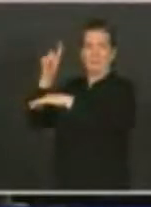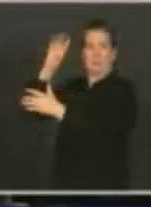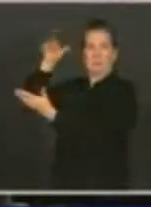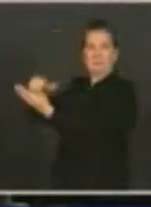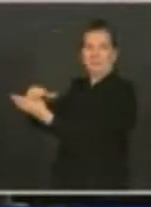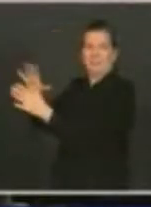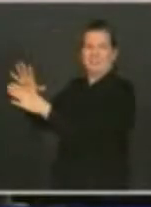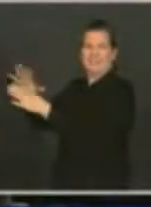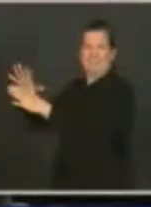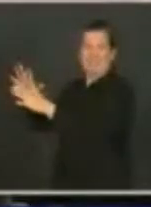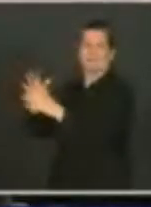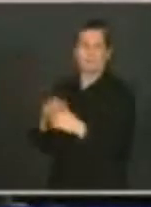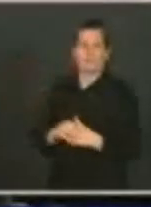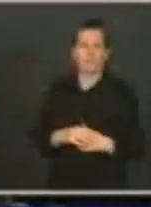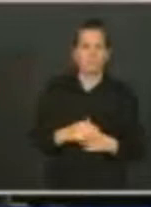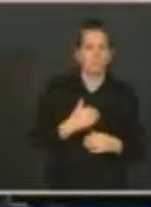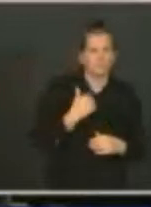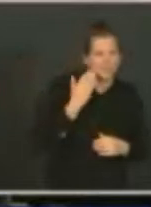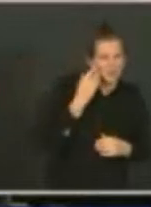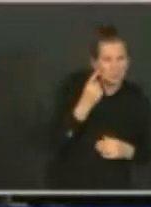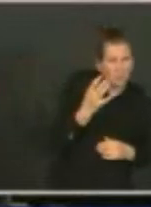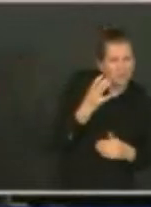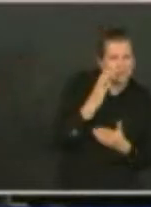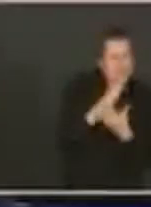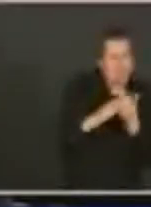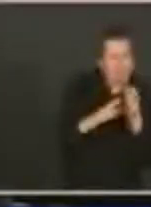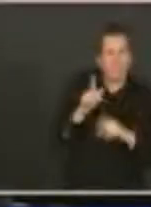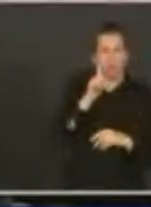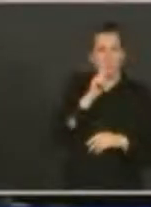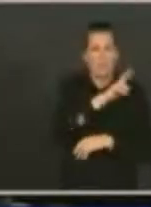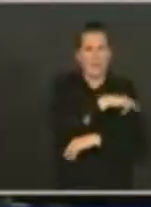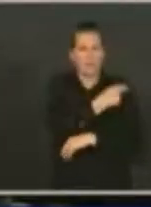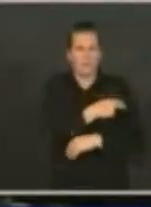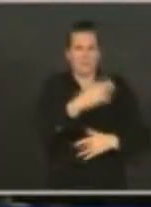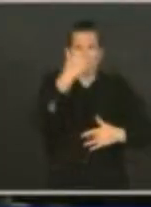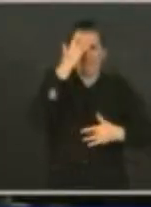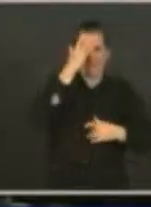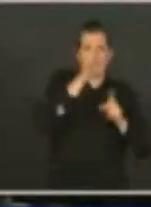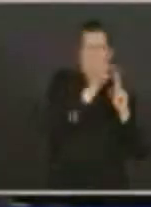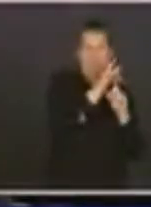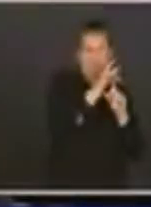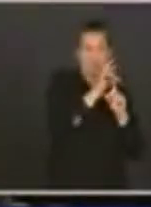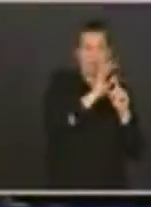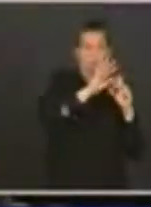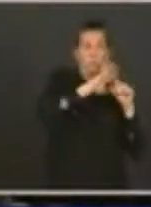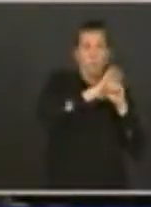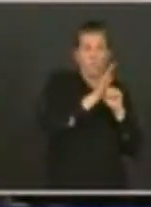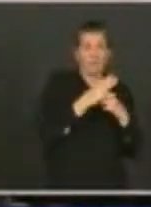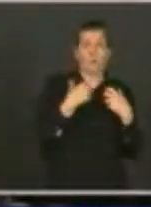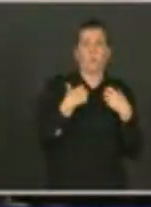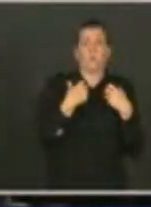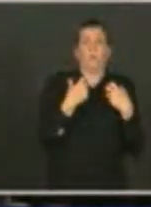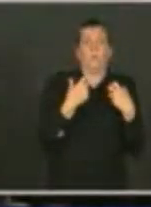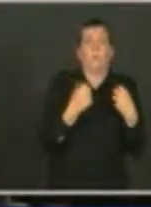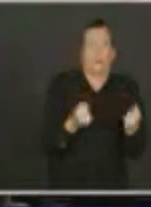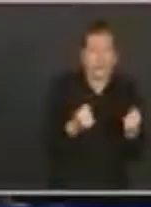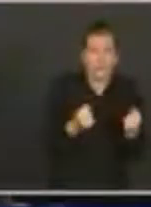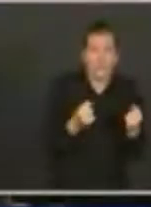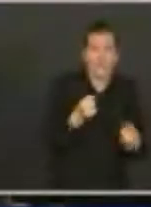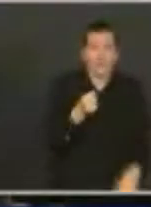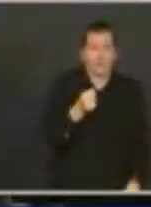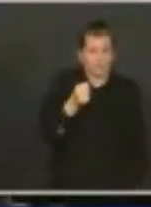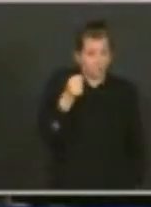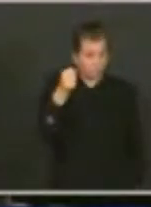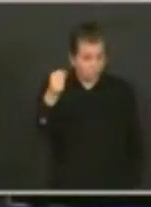divert some patients from the hospital to these nursing care facilities. Can you speak to the nursing home spike there, and do you have any further restrictions on the